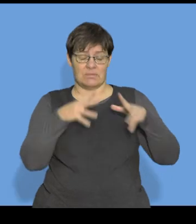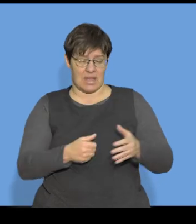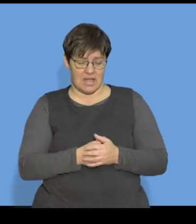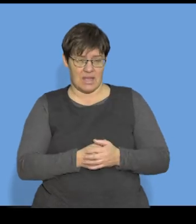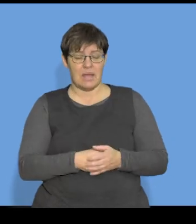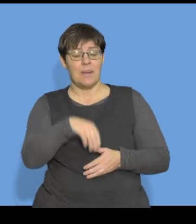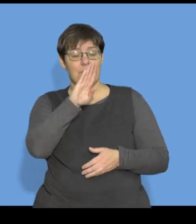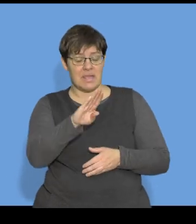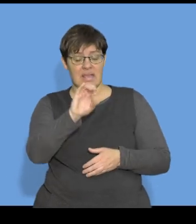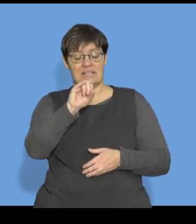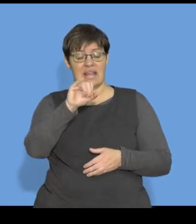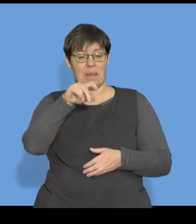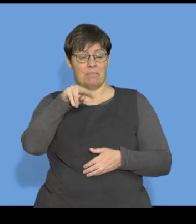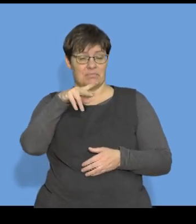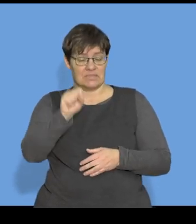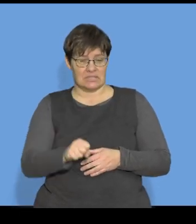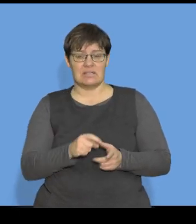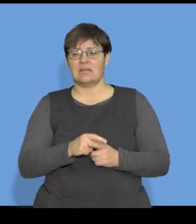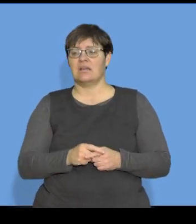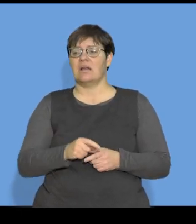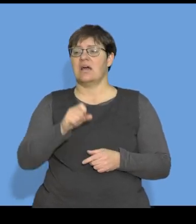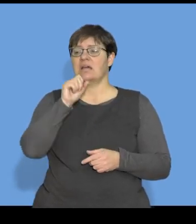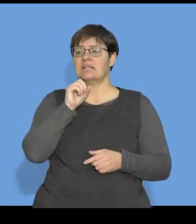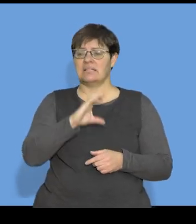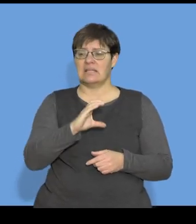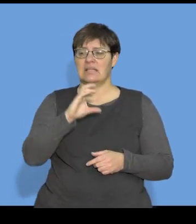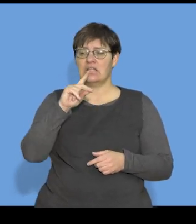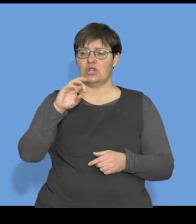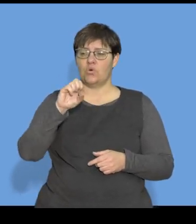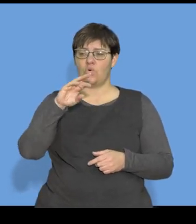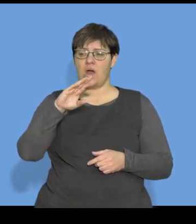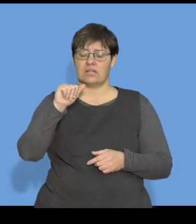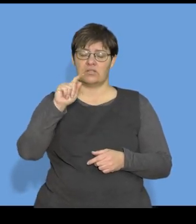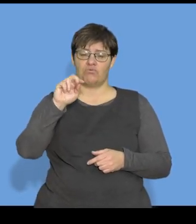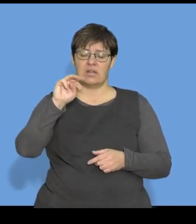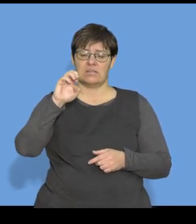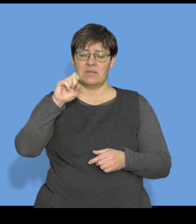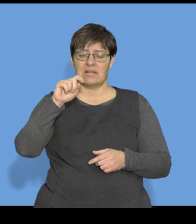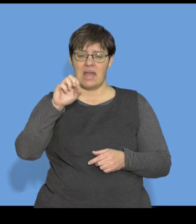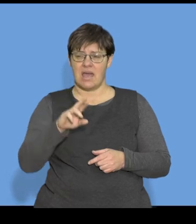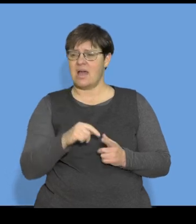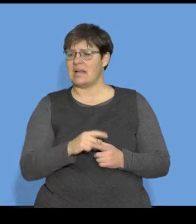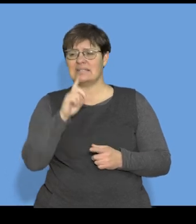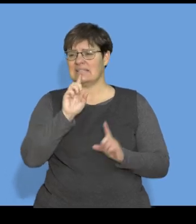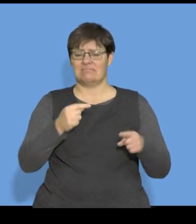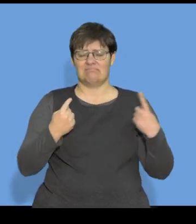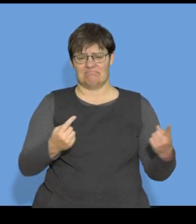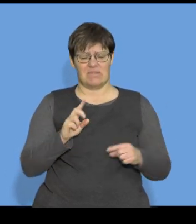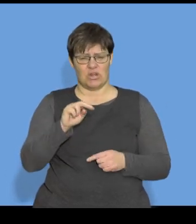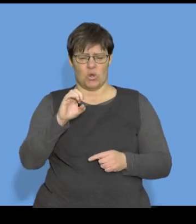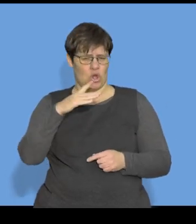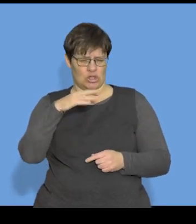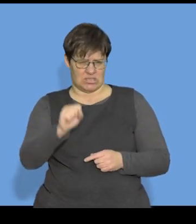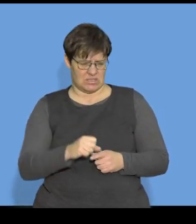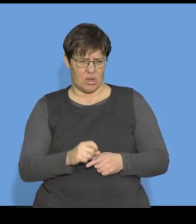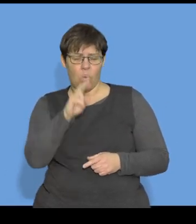receptor. We've got B, synapse. We've got C, neurotransmitter. We've got D, nucleus. D already is out. It